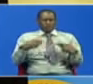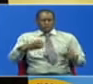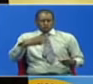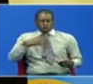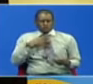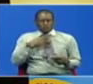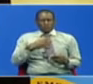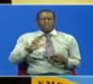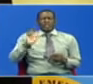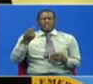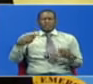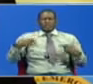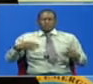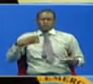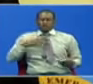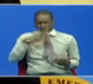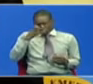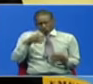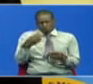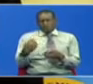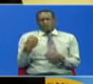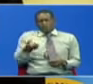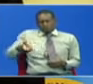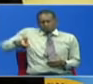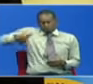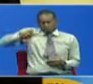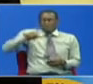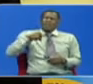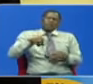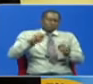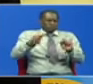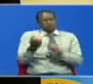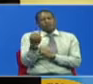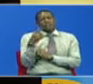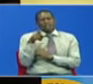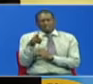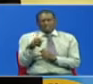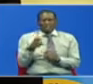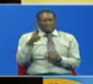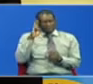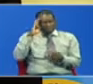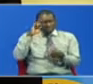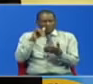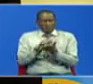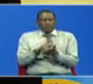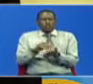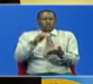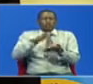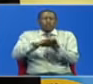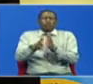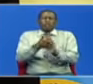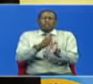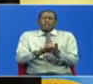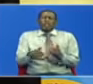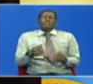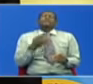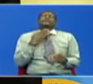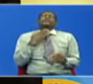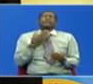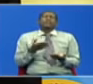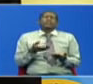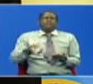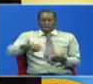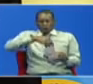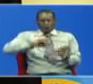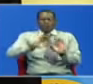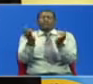Kenyans. This is understandable considering that none of us wants our loved